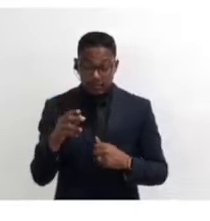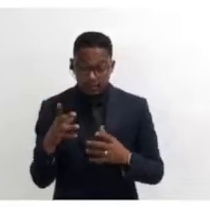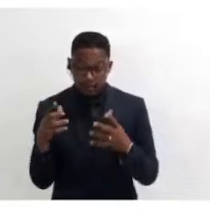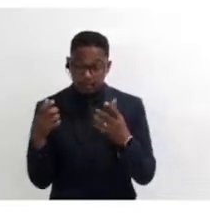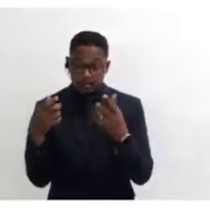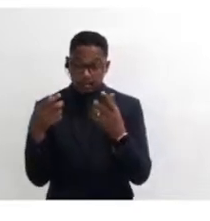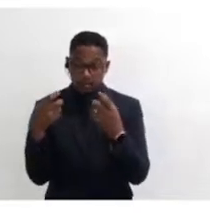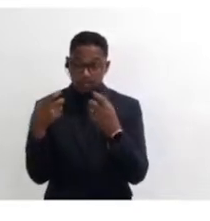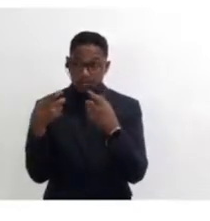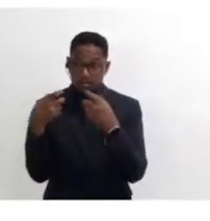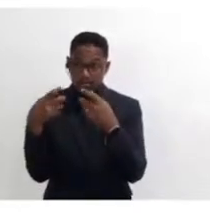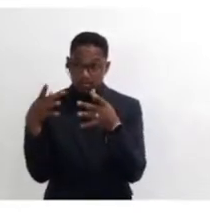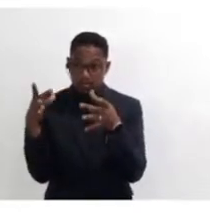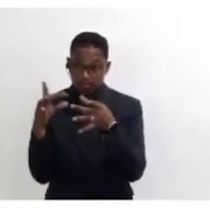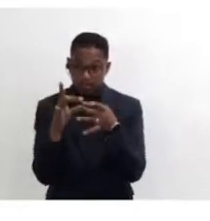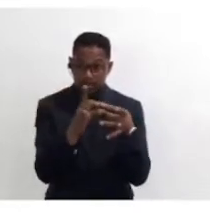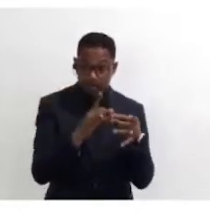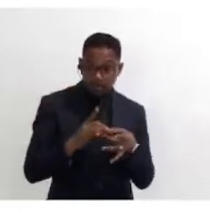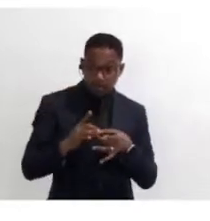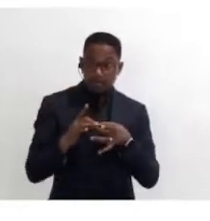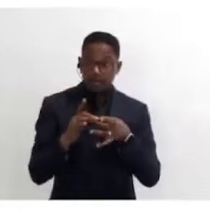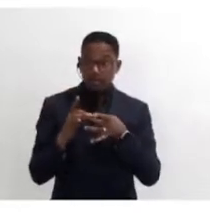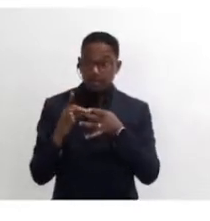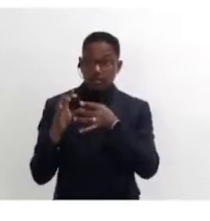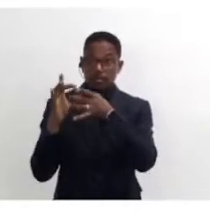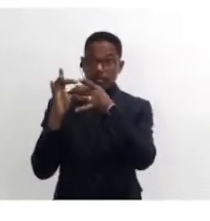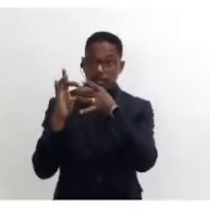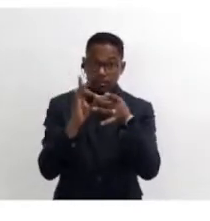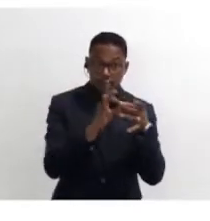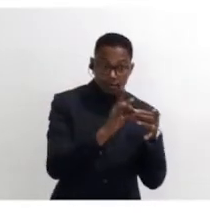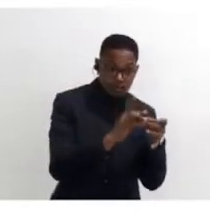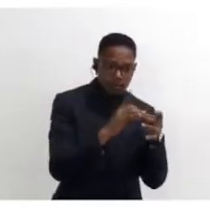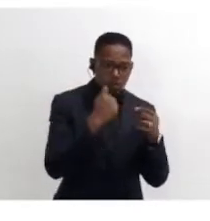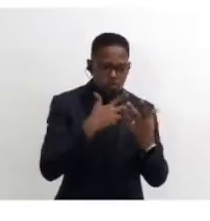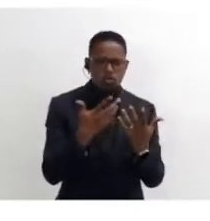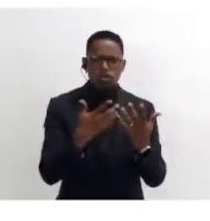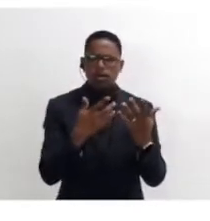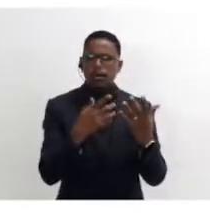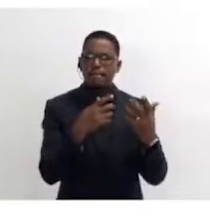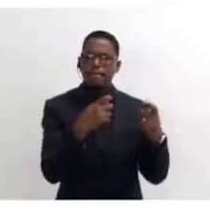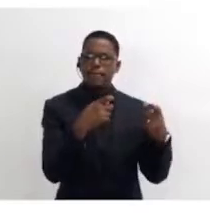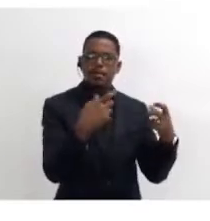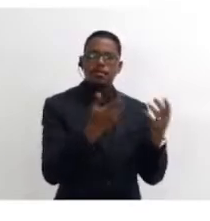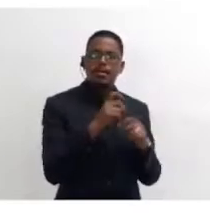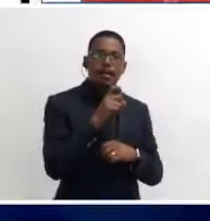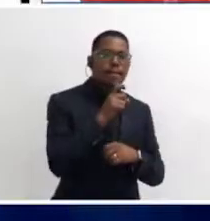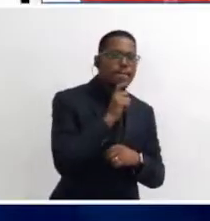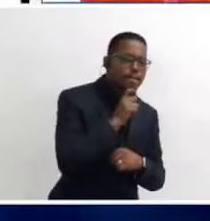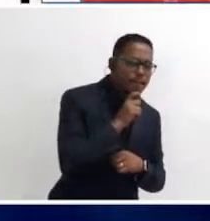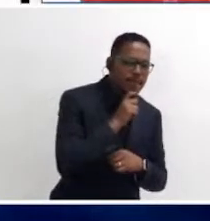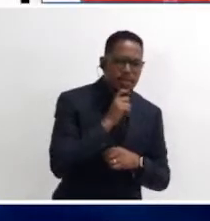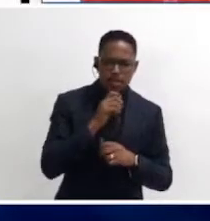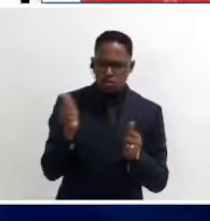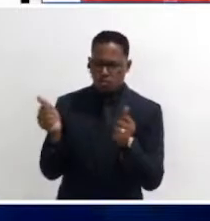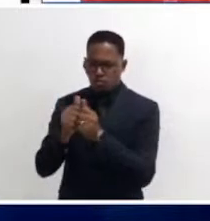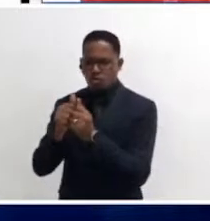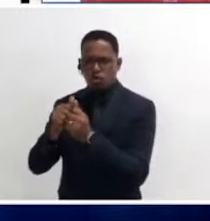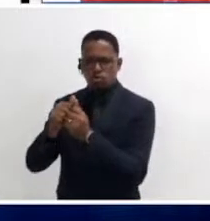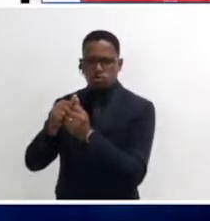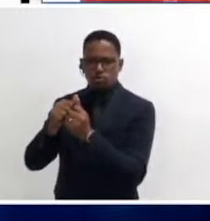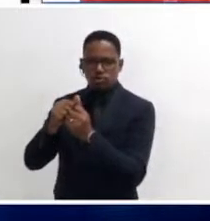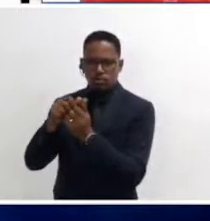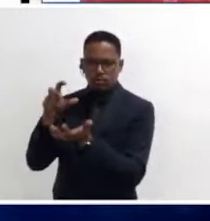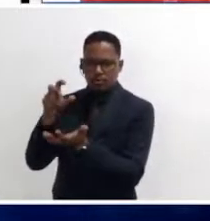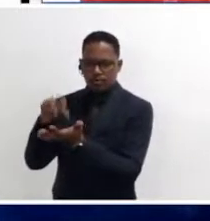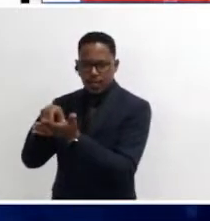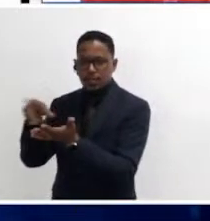layers that connect to the transistors in the lower levels of the wafer, and then come to the exterior part